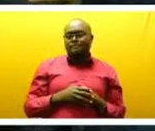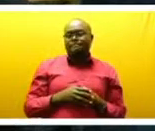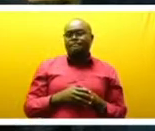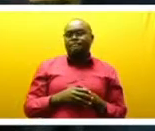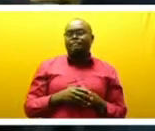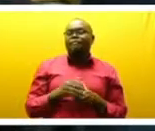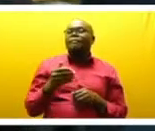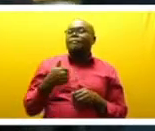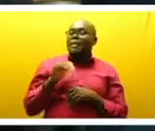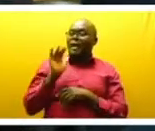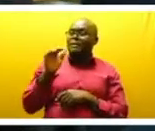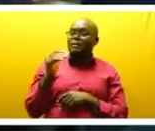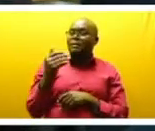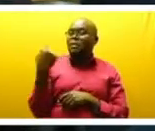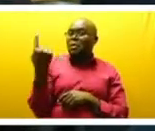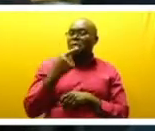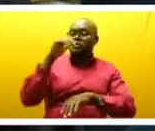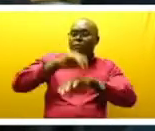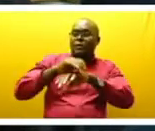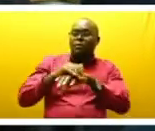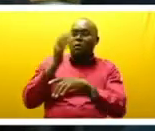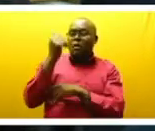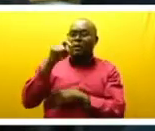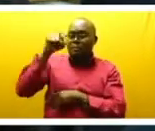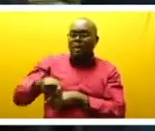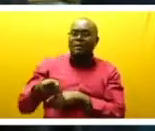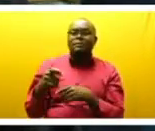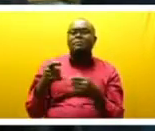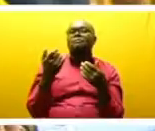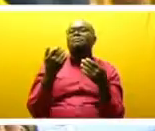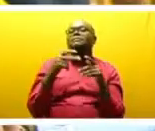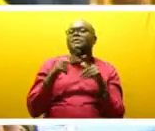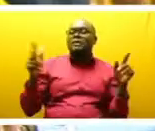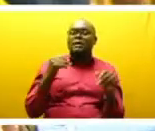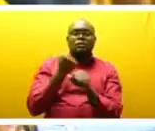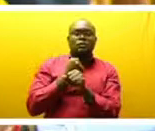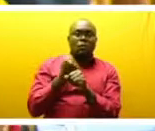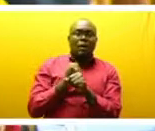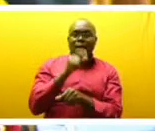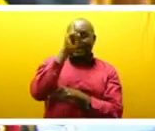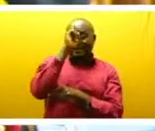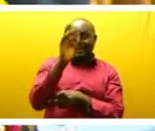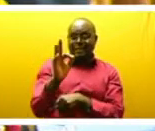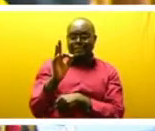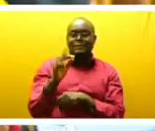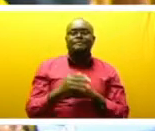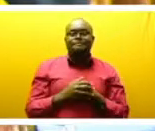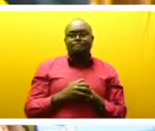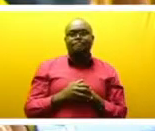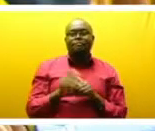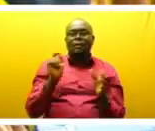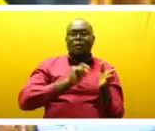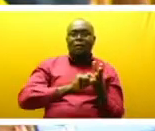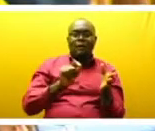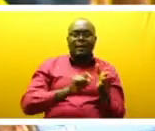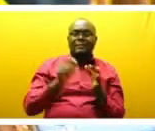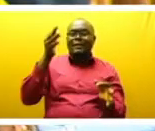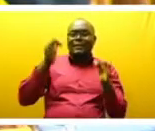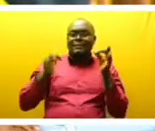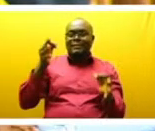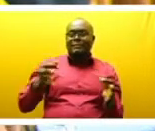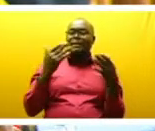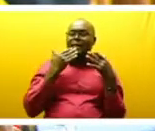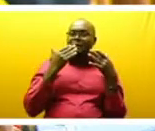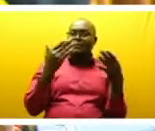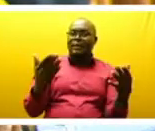minutes, asking you to be kind because we really have to get to the real business yes, of writing the judgment. thank you. And we In